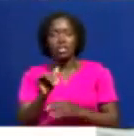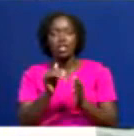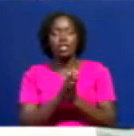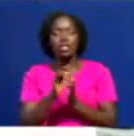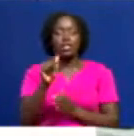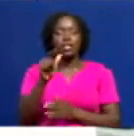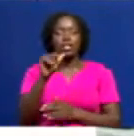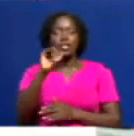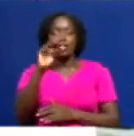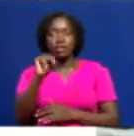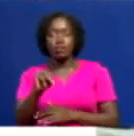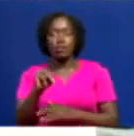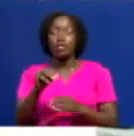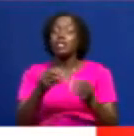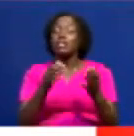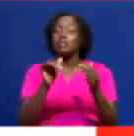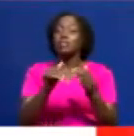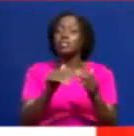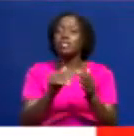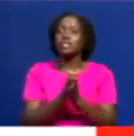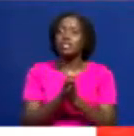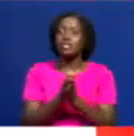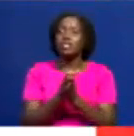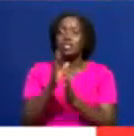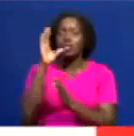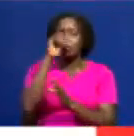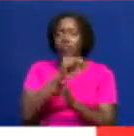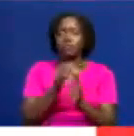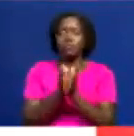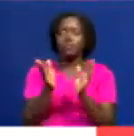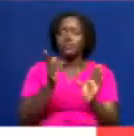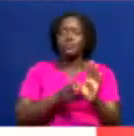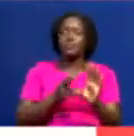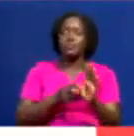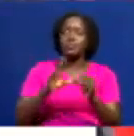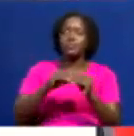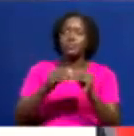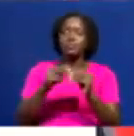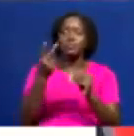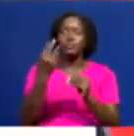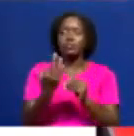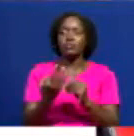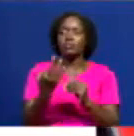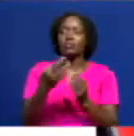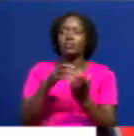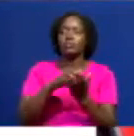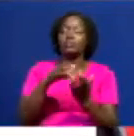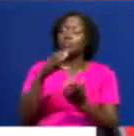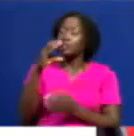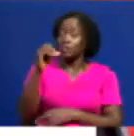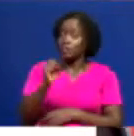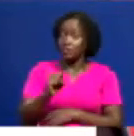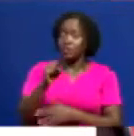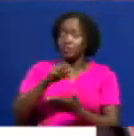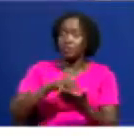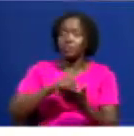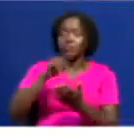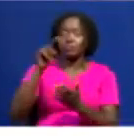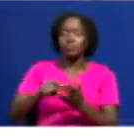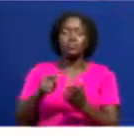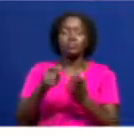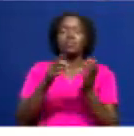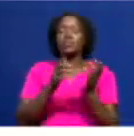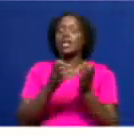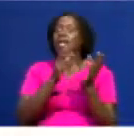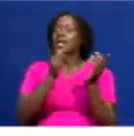Visram, held that given that there was a sort of public participation in the creation of the 23 CSS positions, it cannot shoulder the